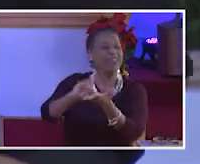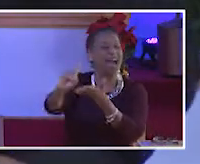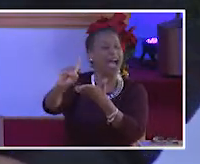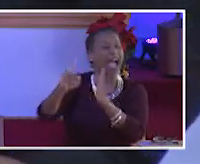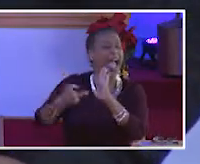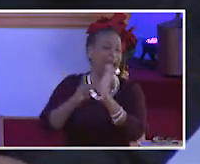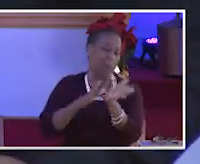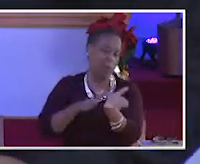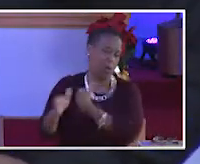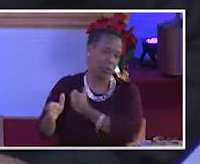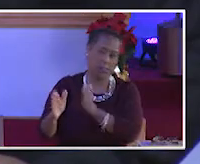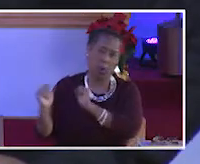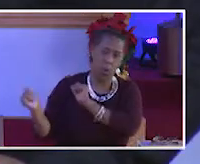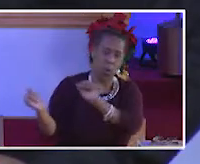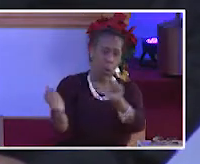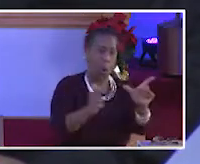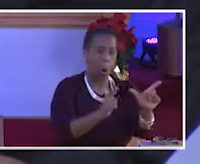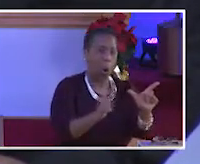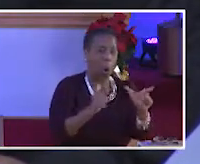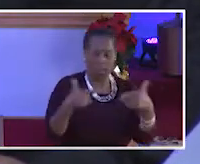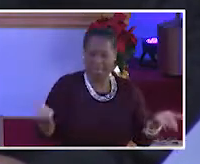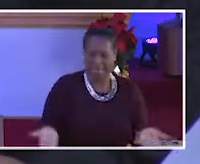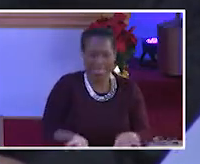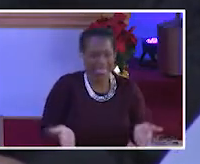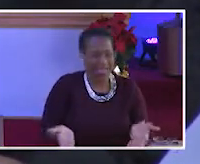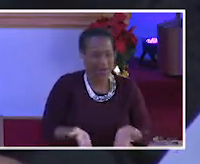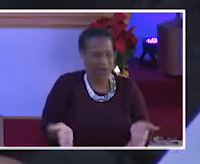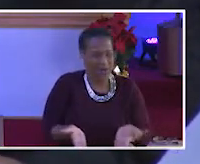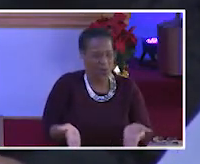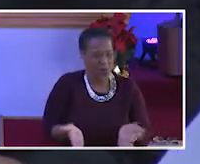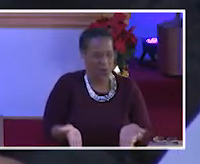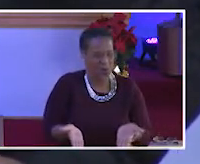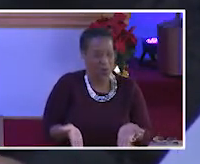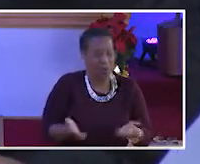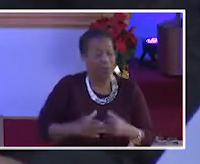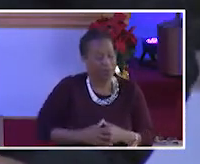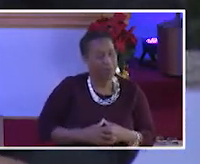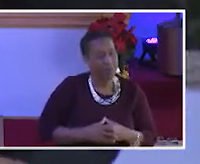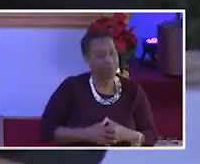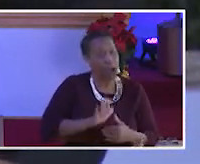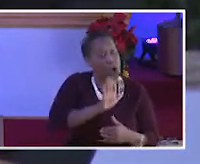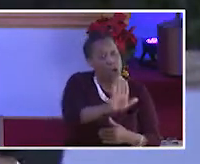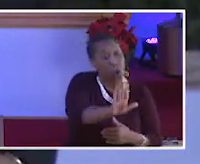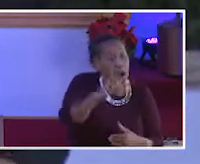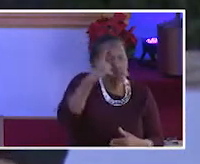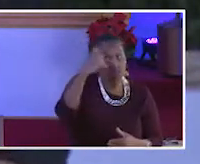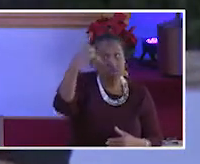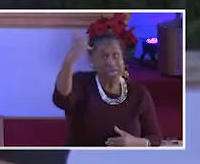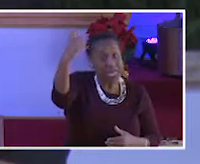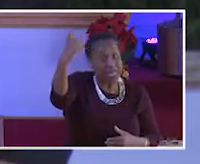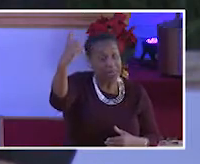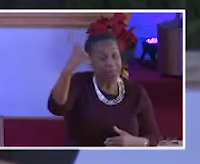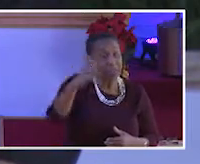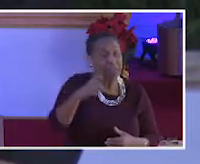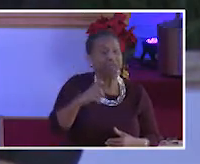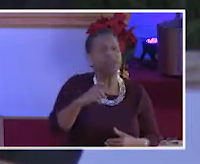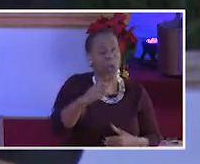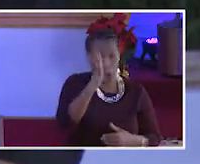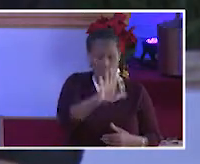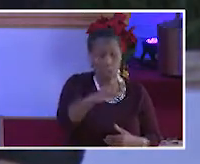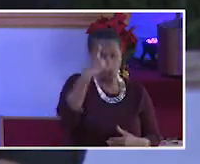all of us have been brought here to the face of the planet. Your dreams, I tell you,